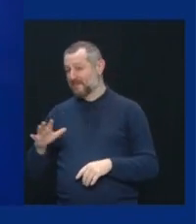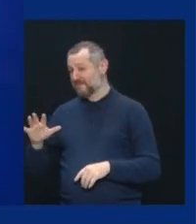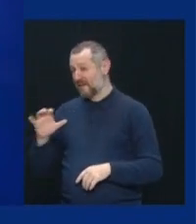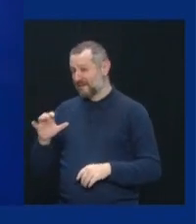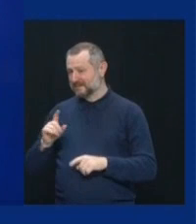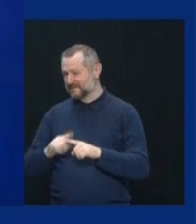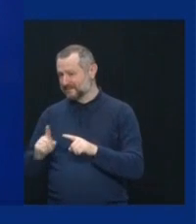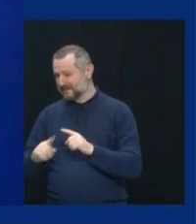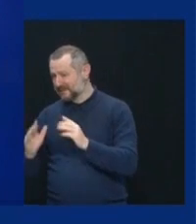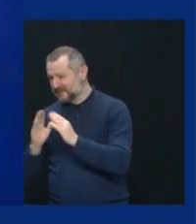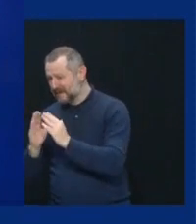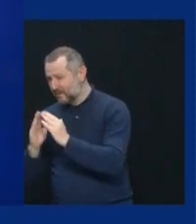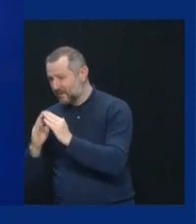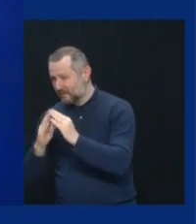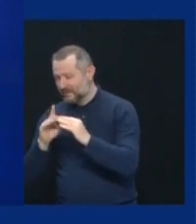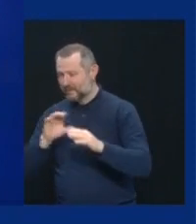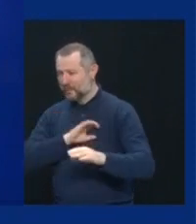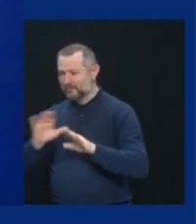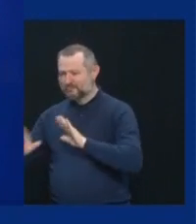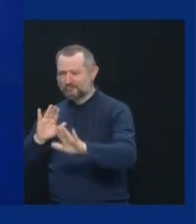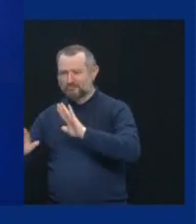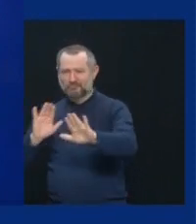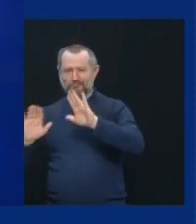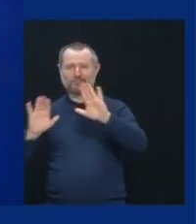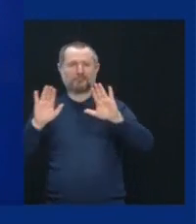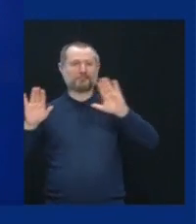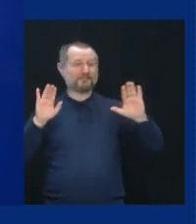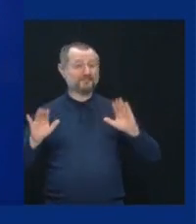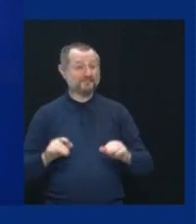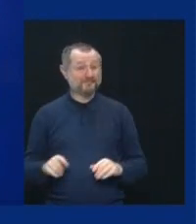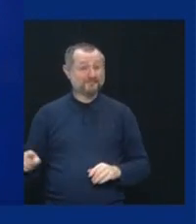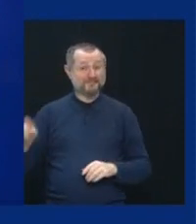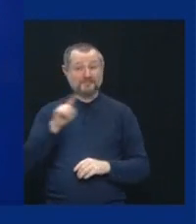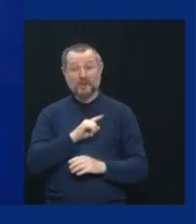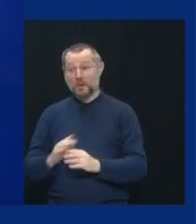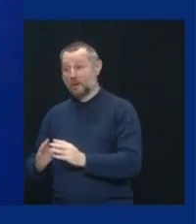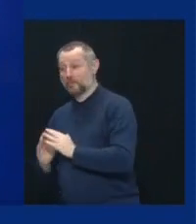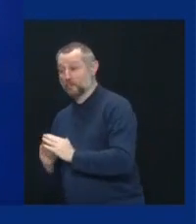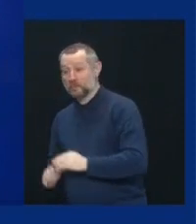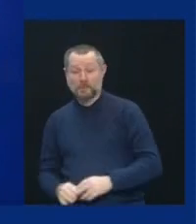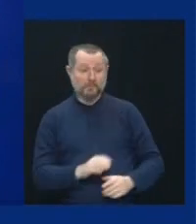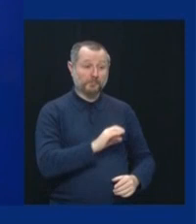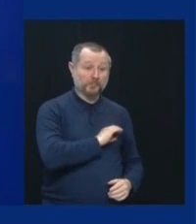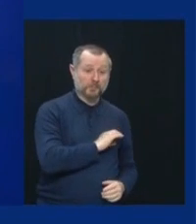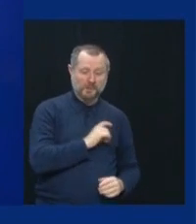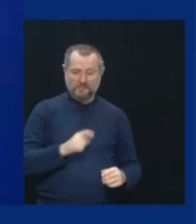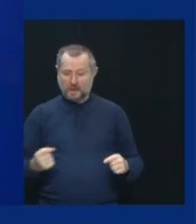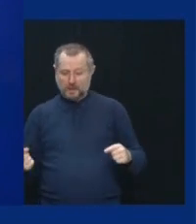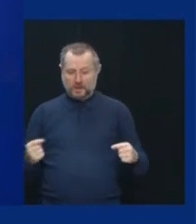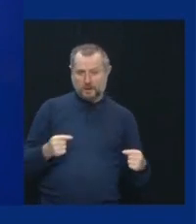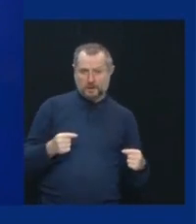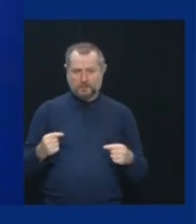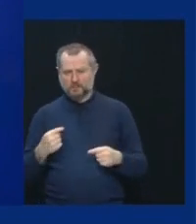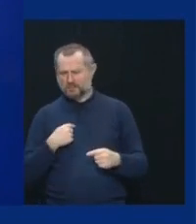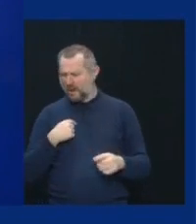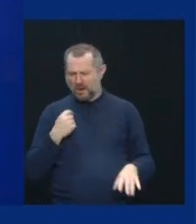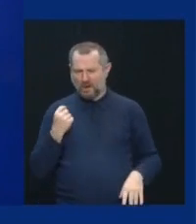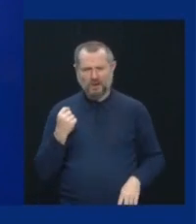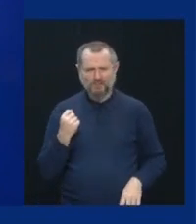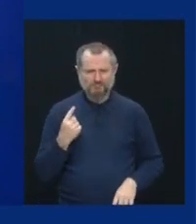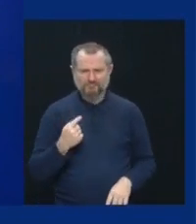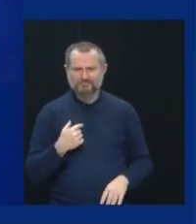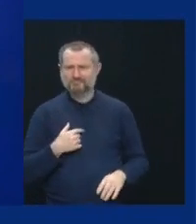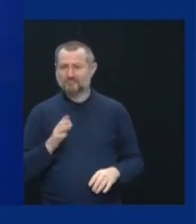police departments. And I get the tension between the community and the police department. And there is no